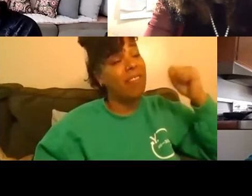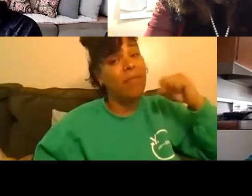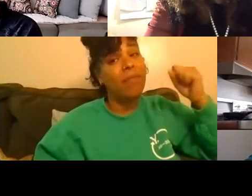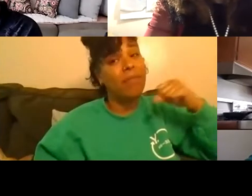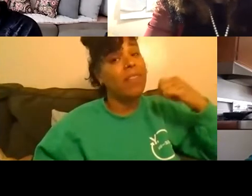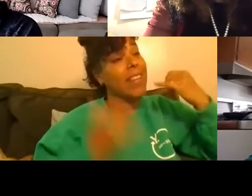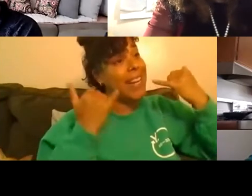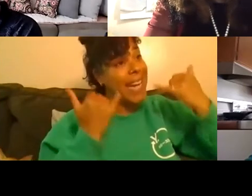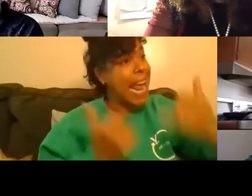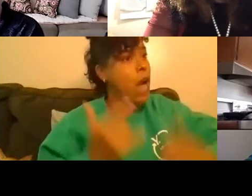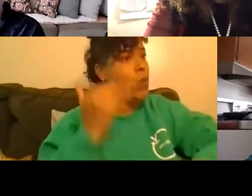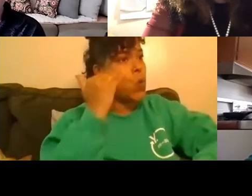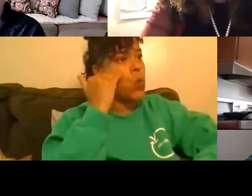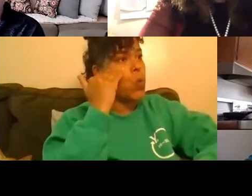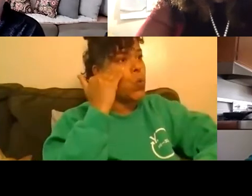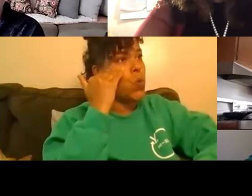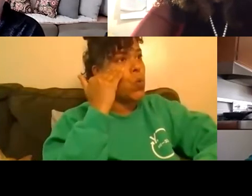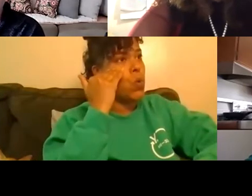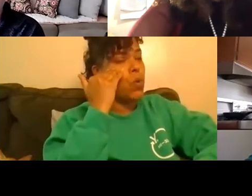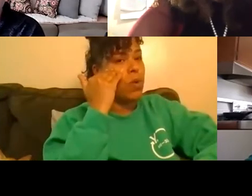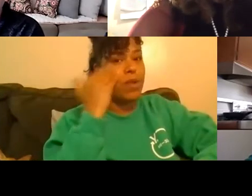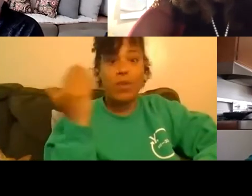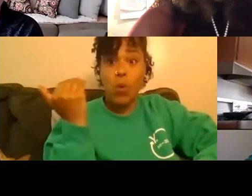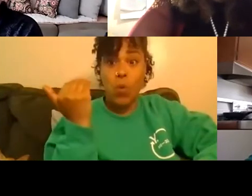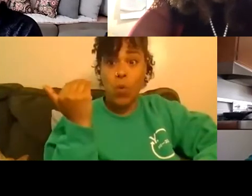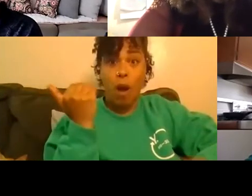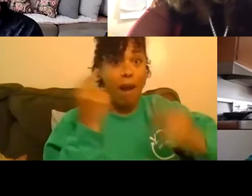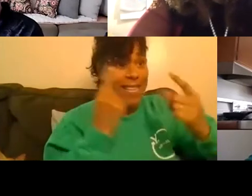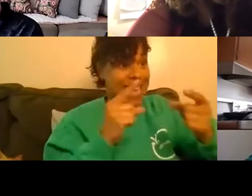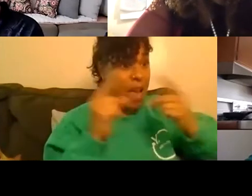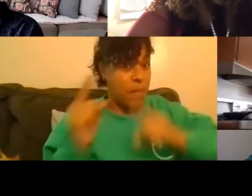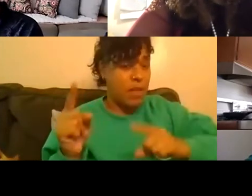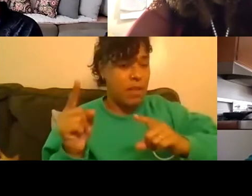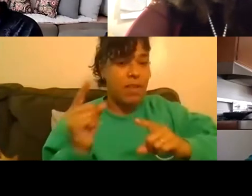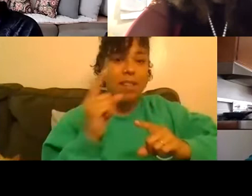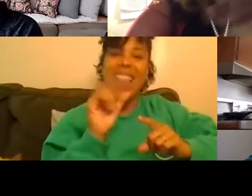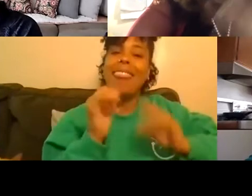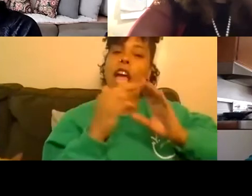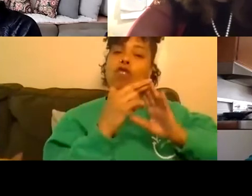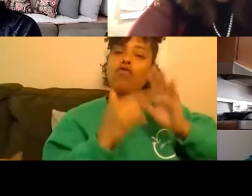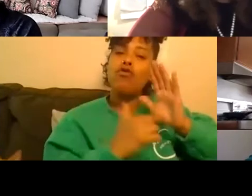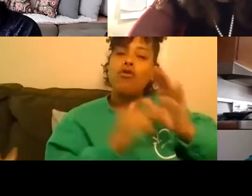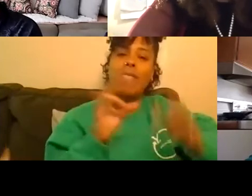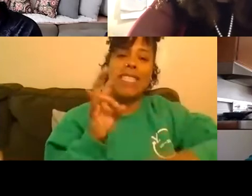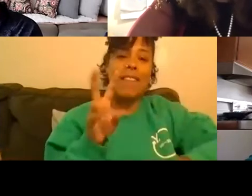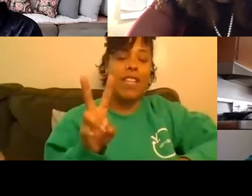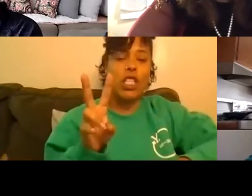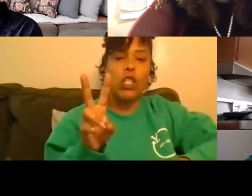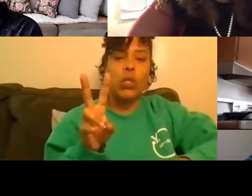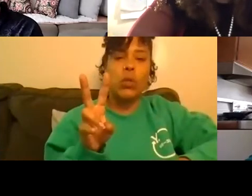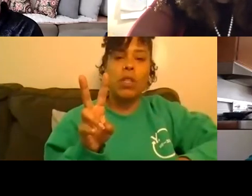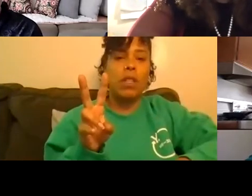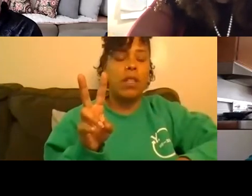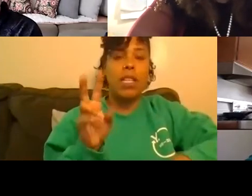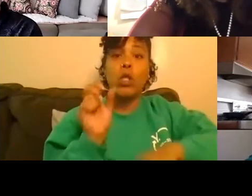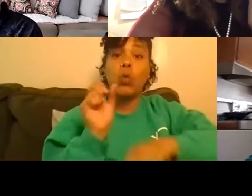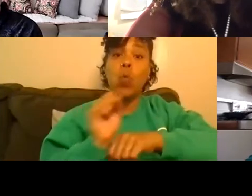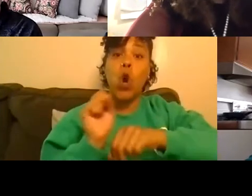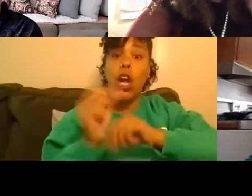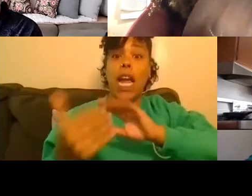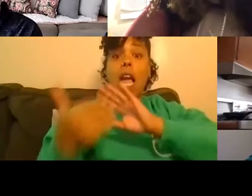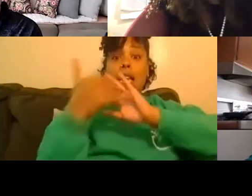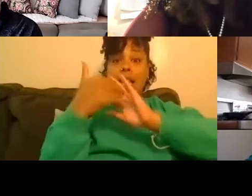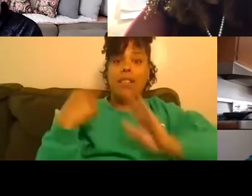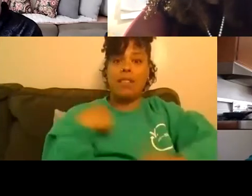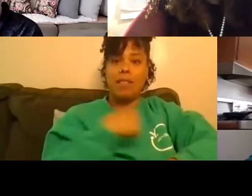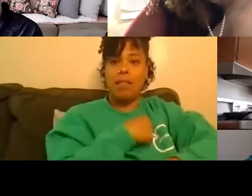now you know, really the reason why that happens is that the rule of 72 is working against us. Our debt is doubling